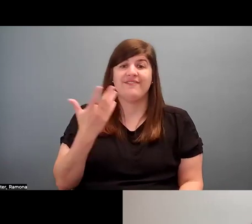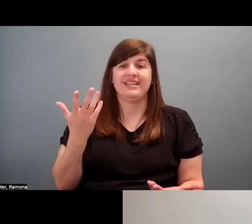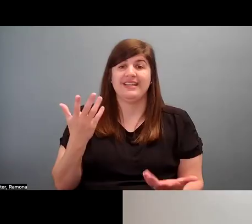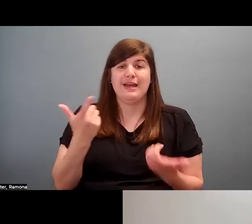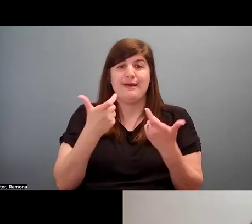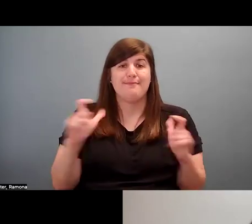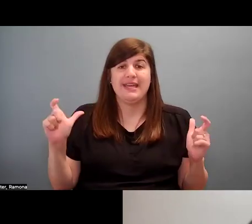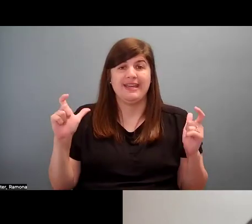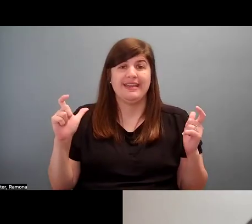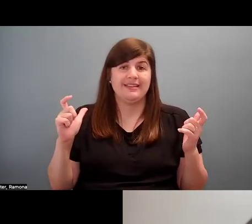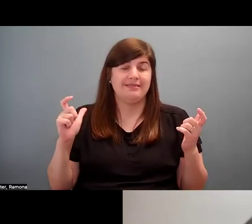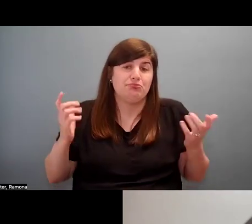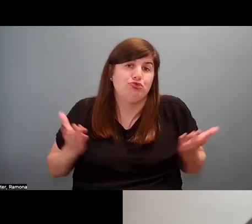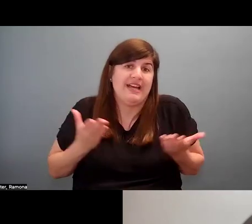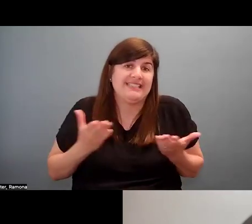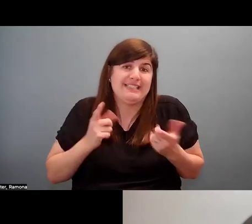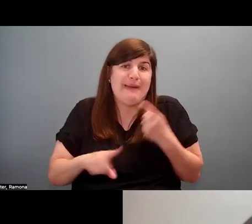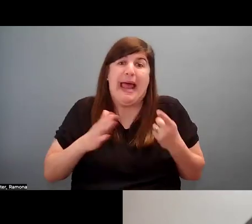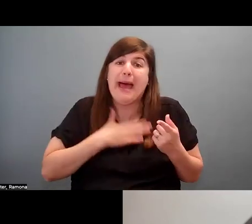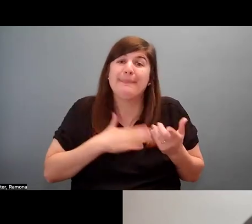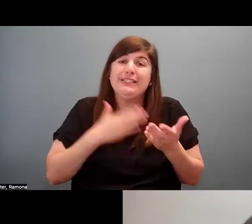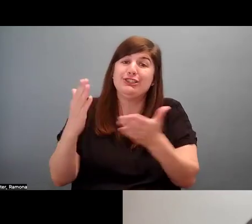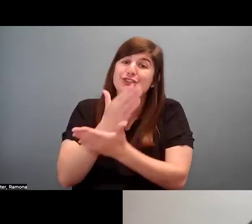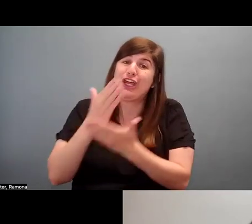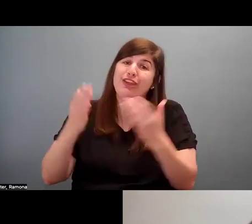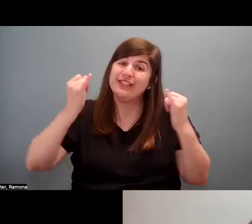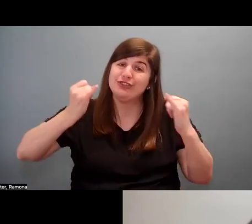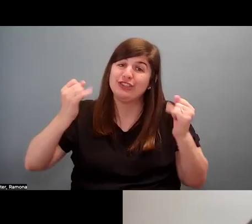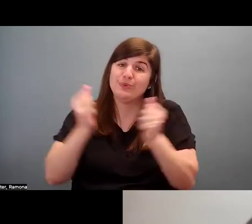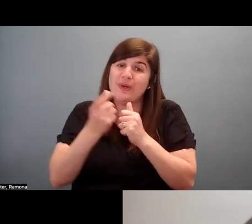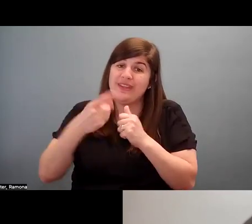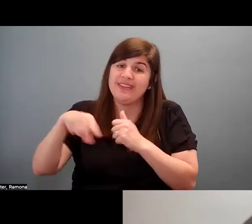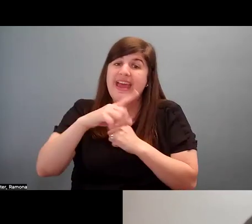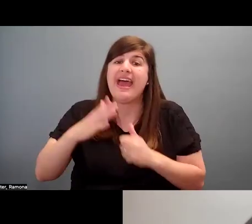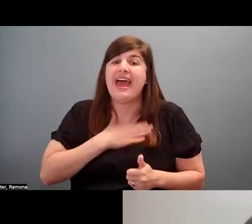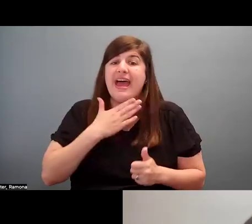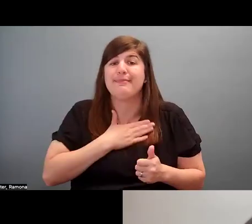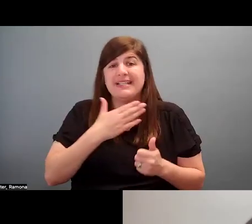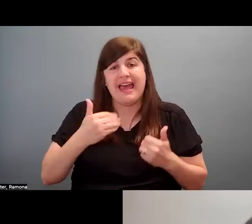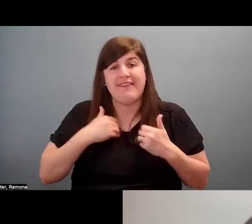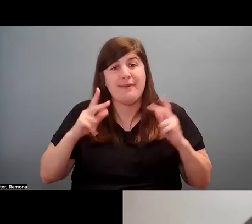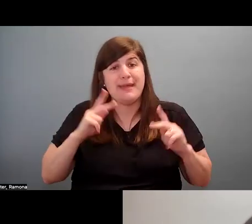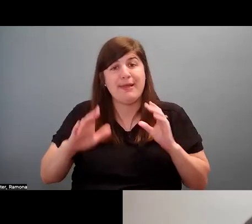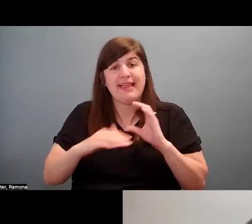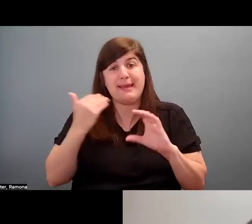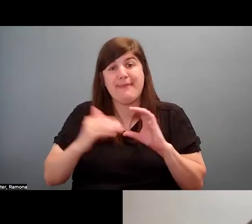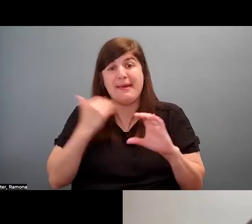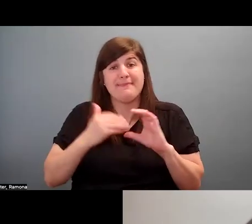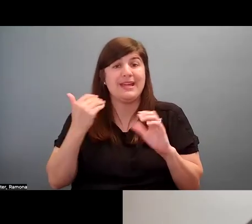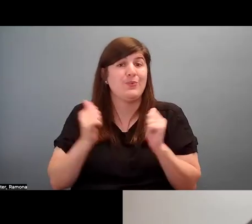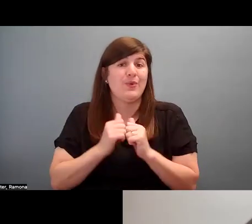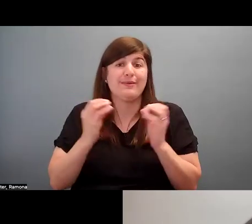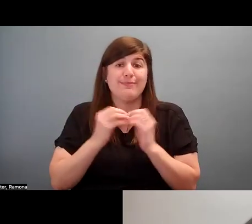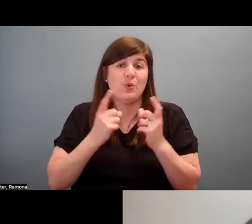big presence, but Sounds good. happy to share the instructions. Happy to have people email me with